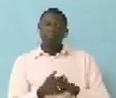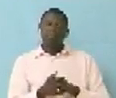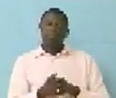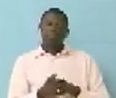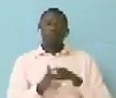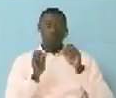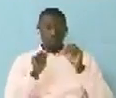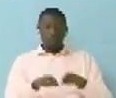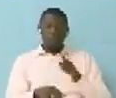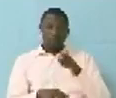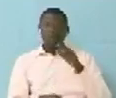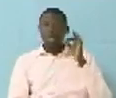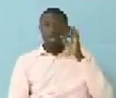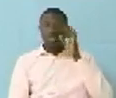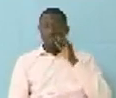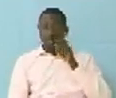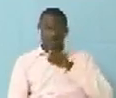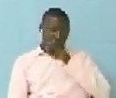so that you may respond to them.